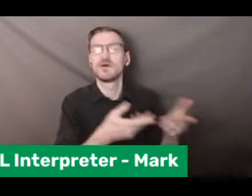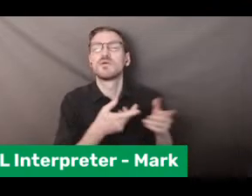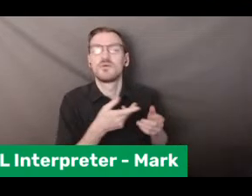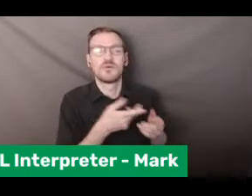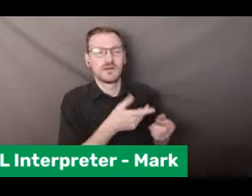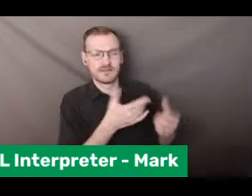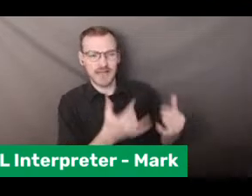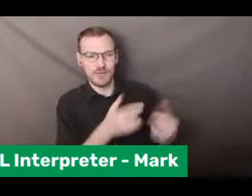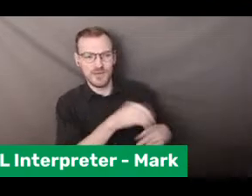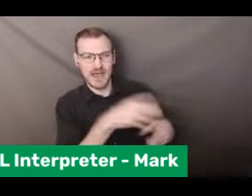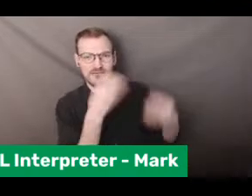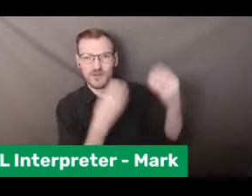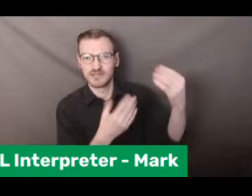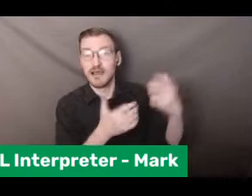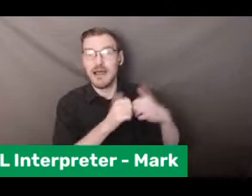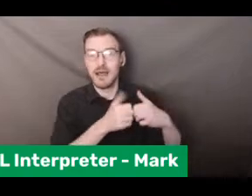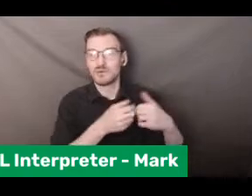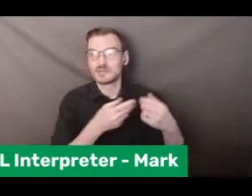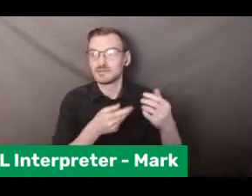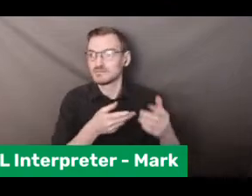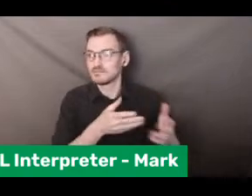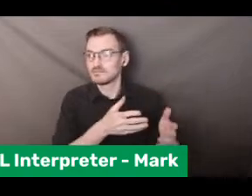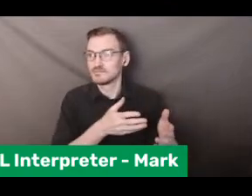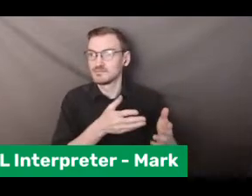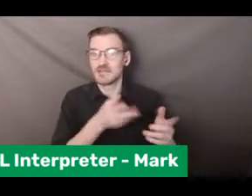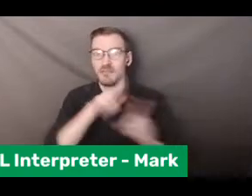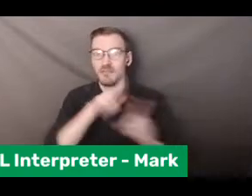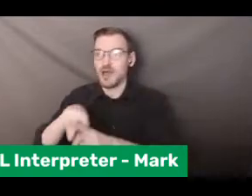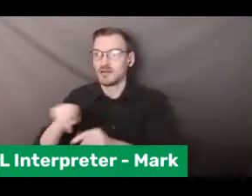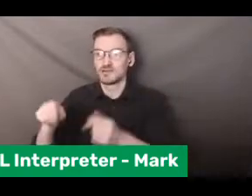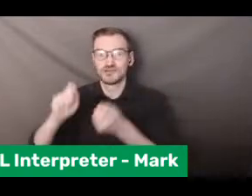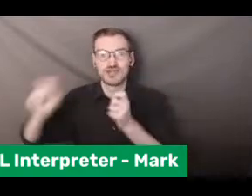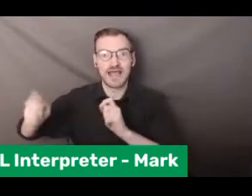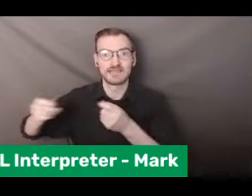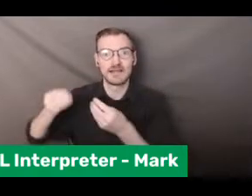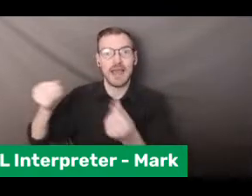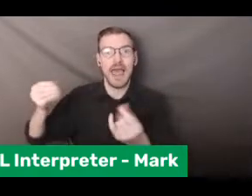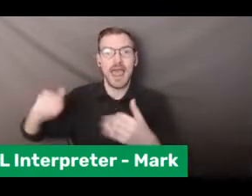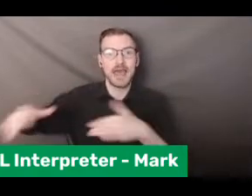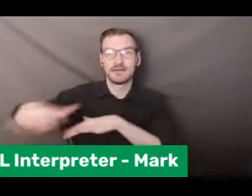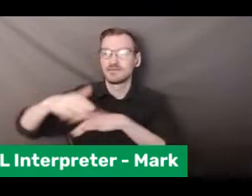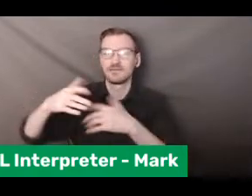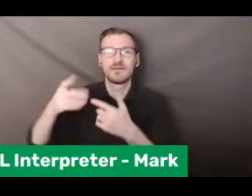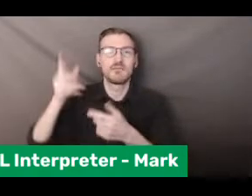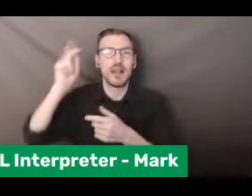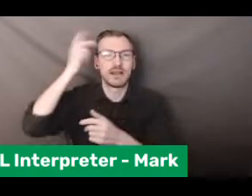and changing landscape of who is allowed here and who is not?